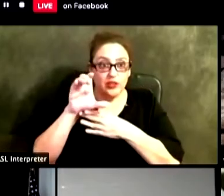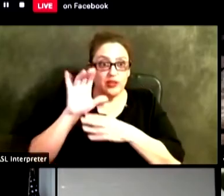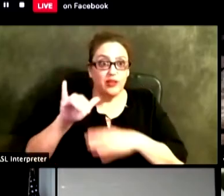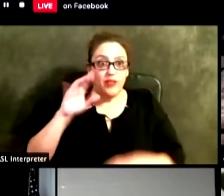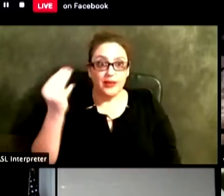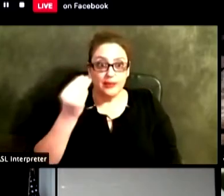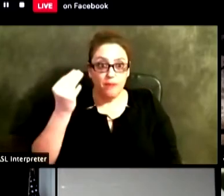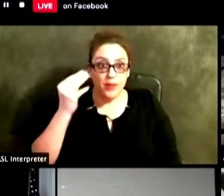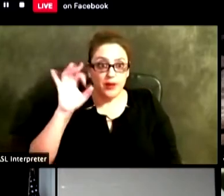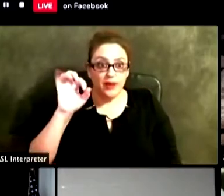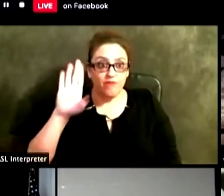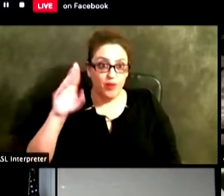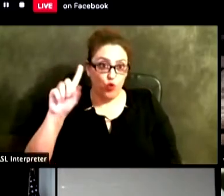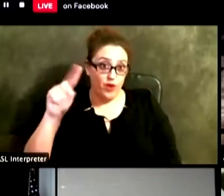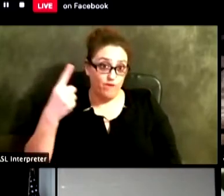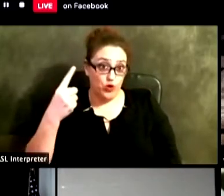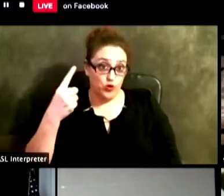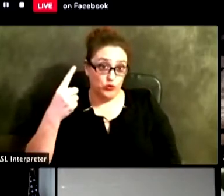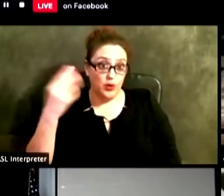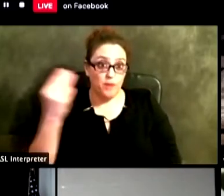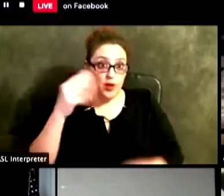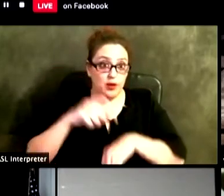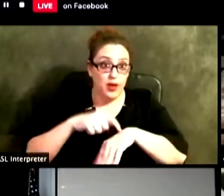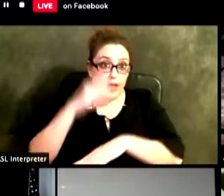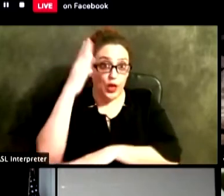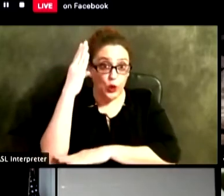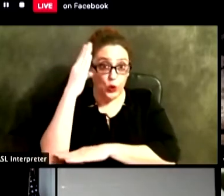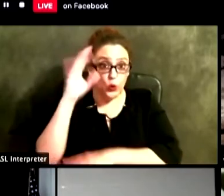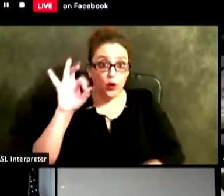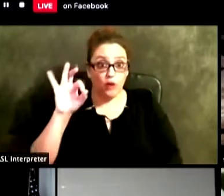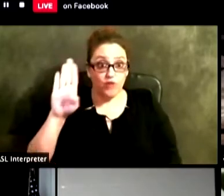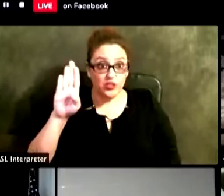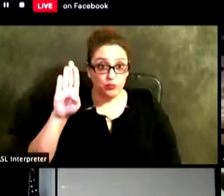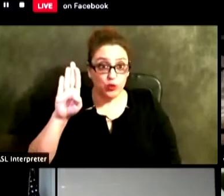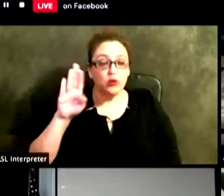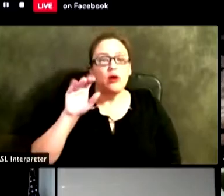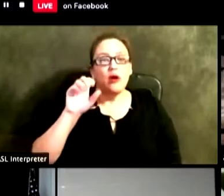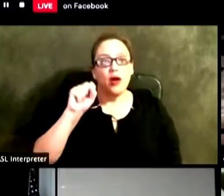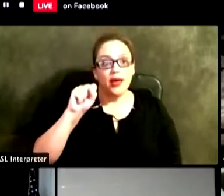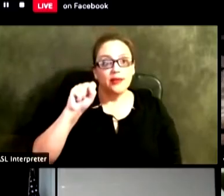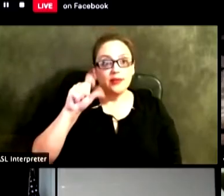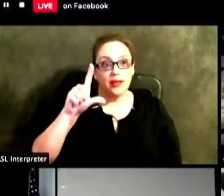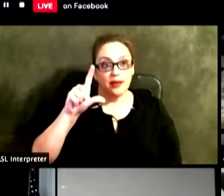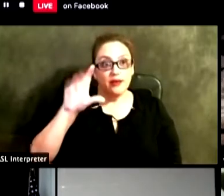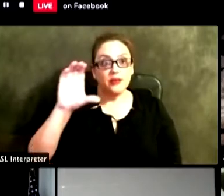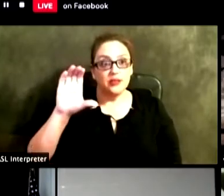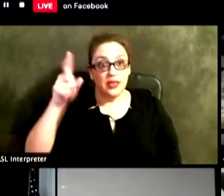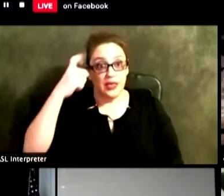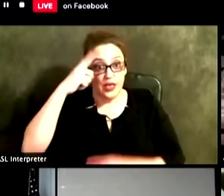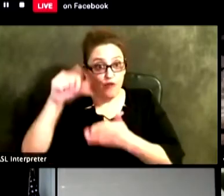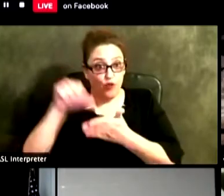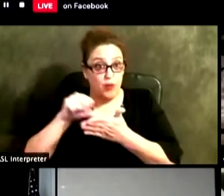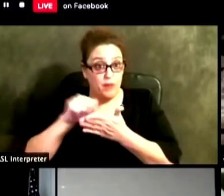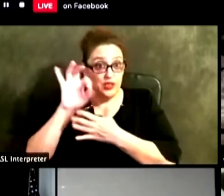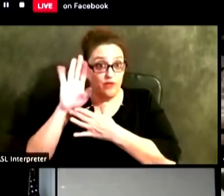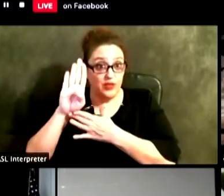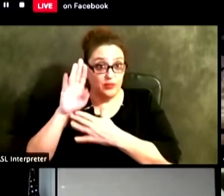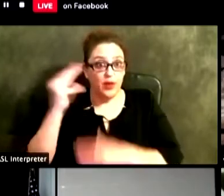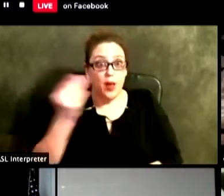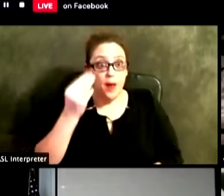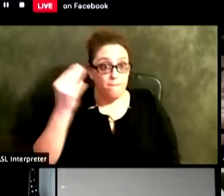1st, this coming Monday at noon on Facebook on the SLC government page. Once again, that's Monday the 1st at